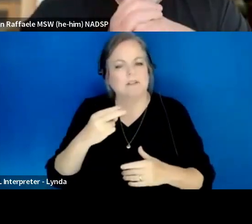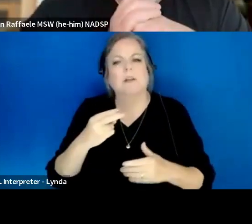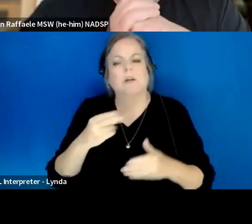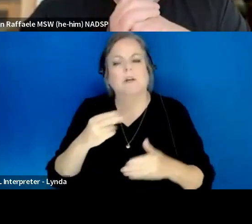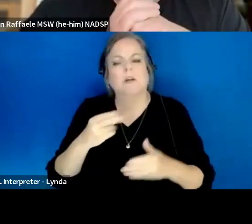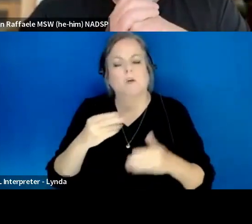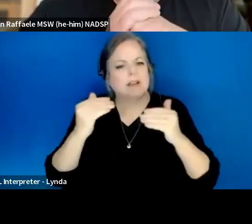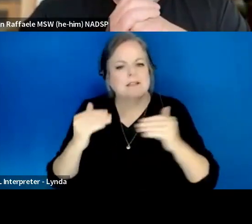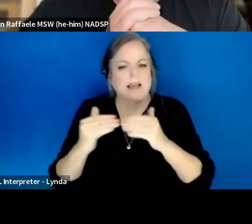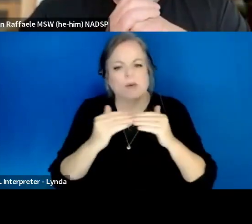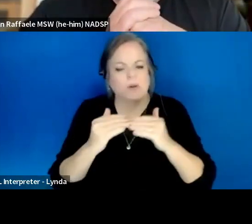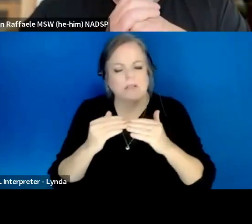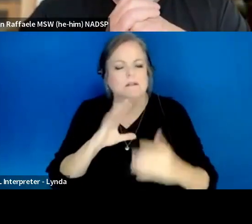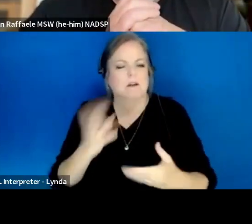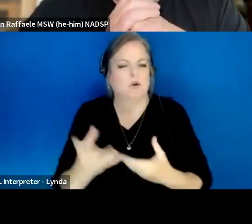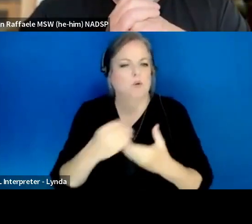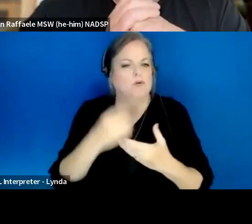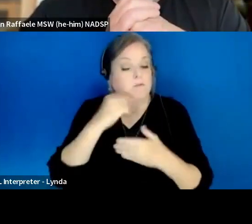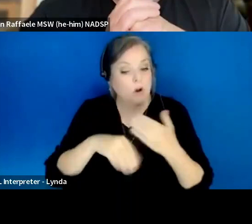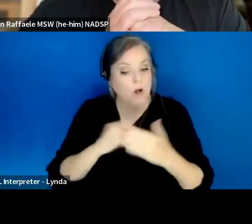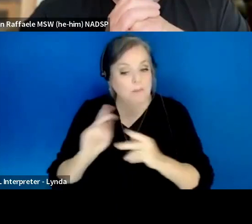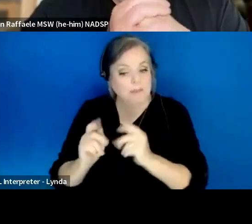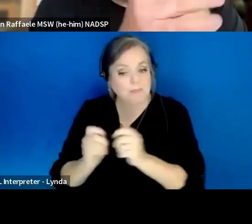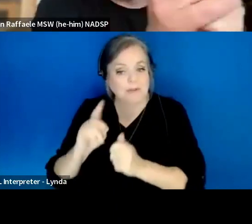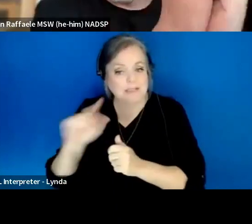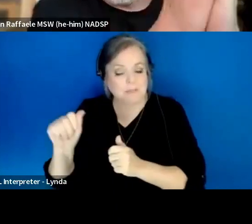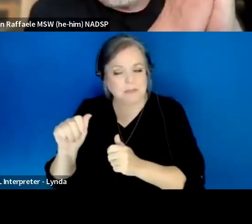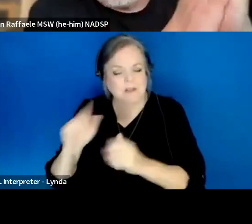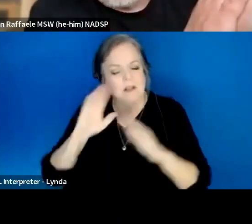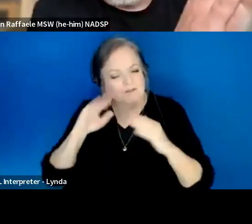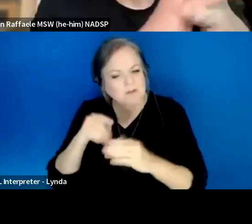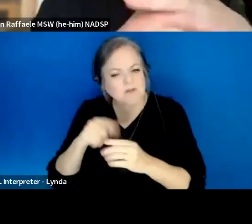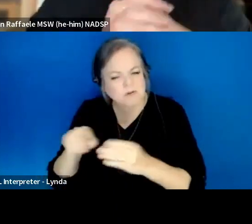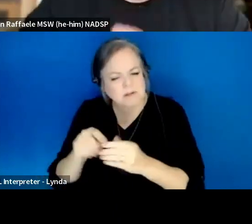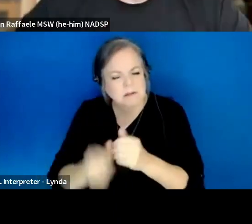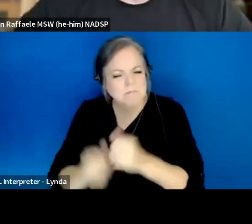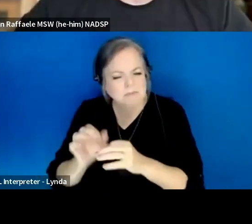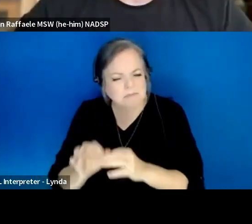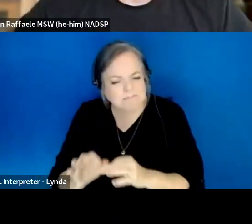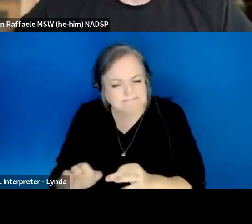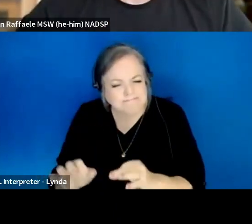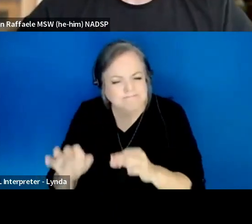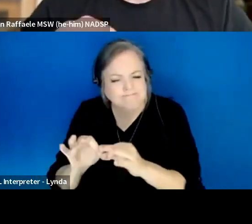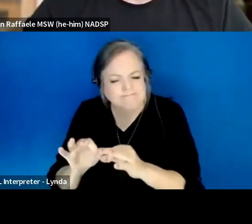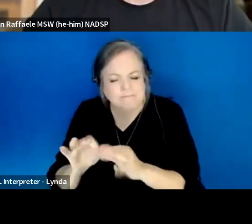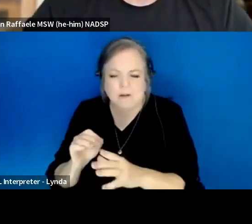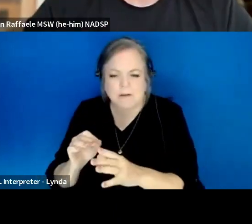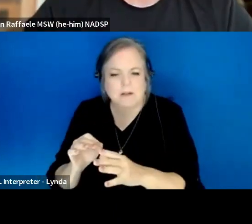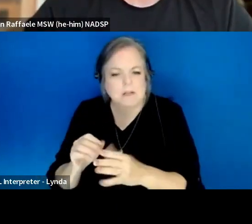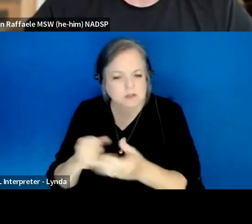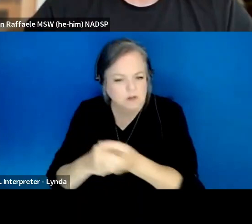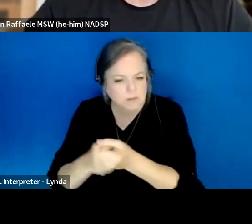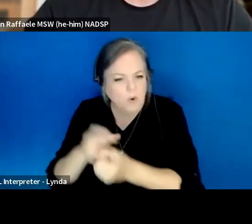for all people with disabilities, with a focus on those with the most significant support needs in the areas of education,